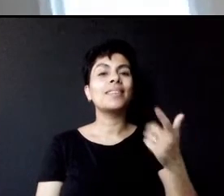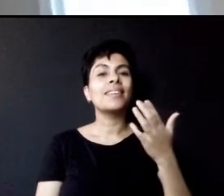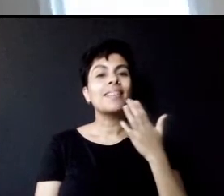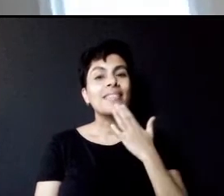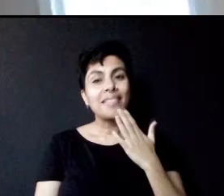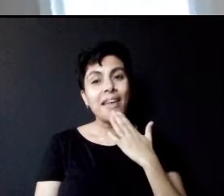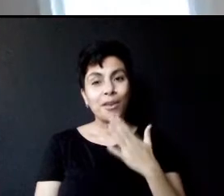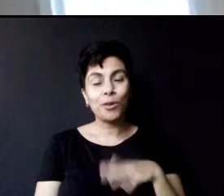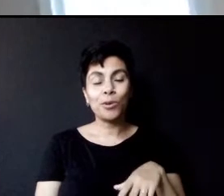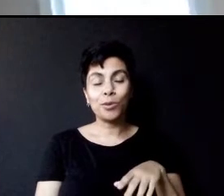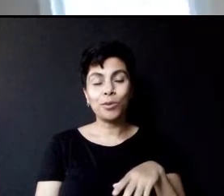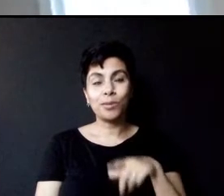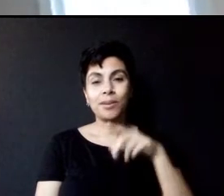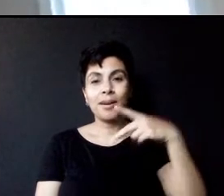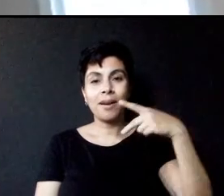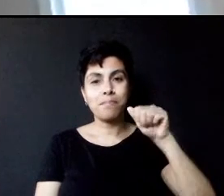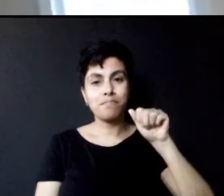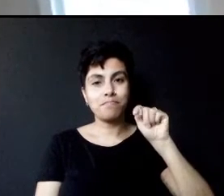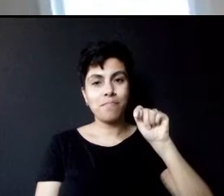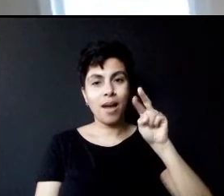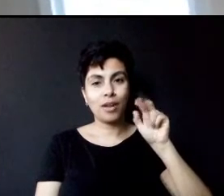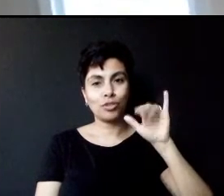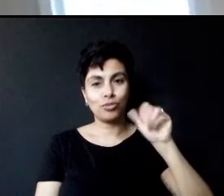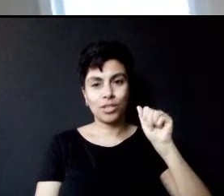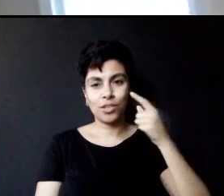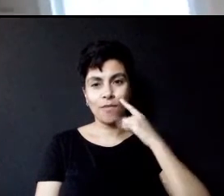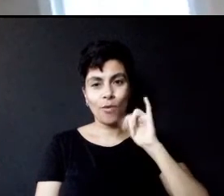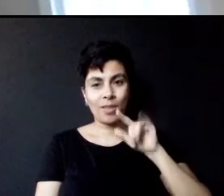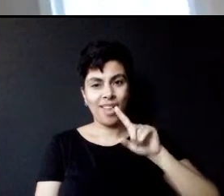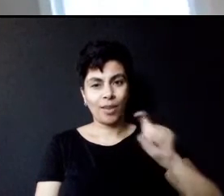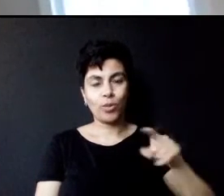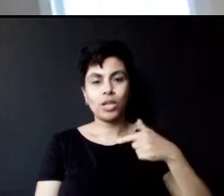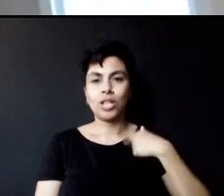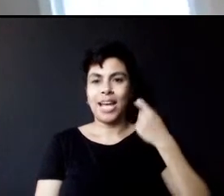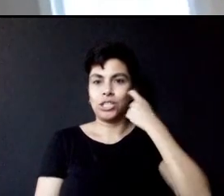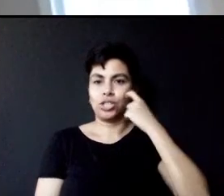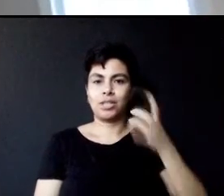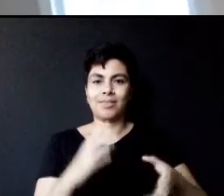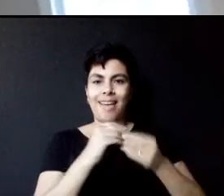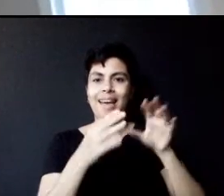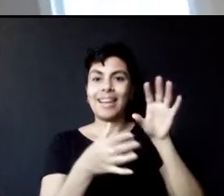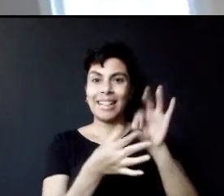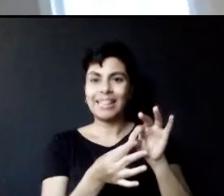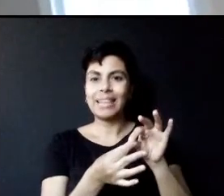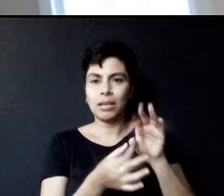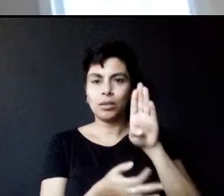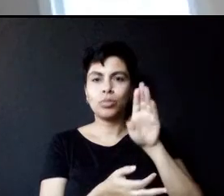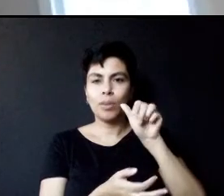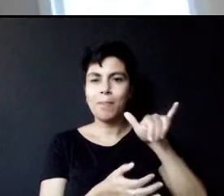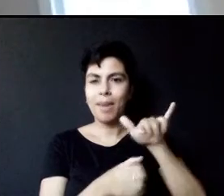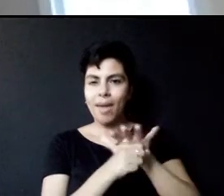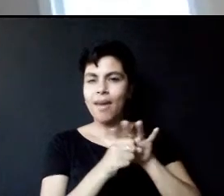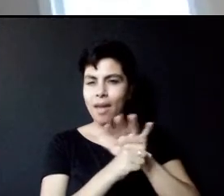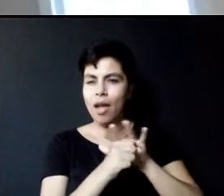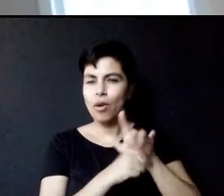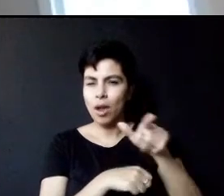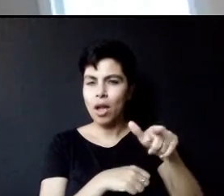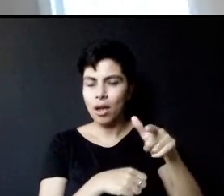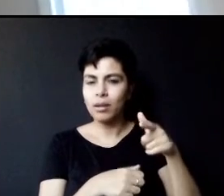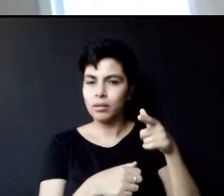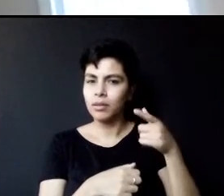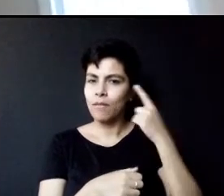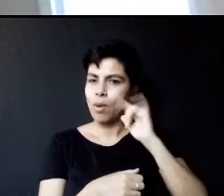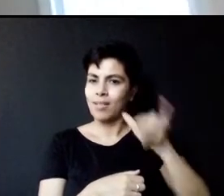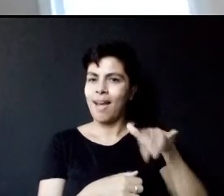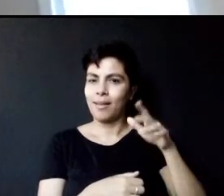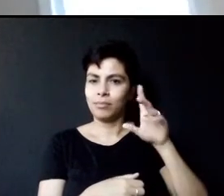Okay, well, thank you, Patricia, for that question. I just shared a link to the Bay Children's resource that I think Saki was